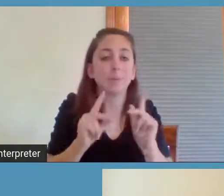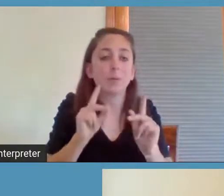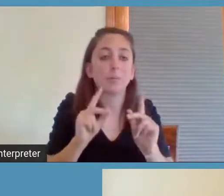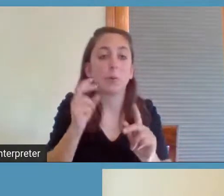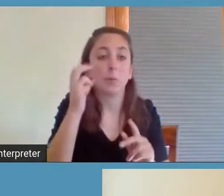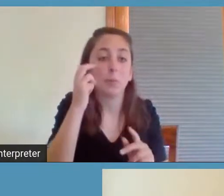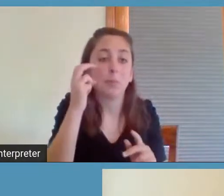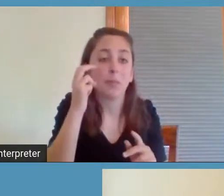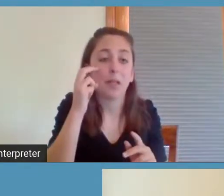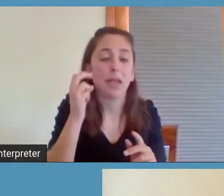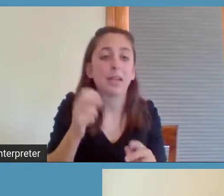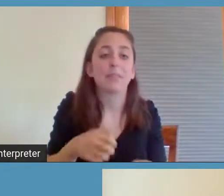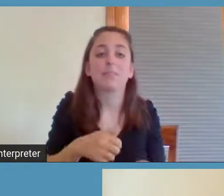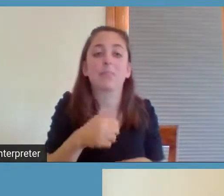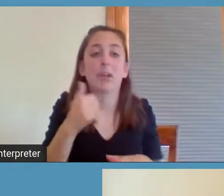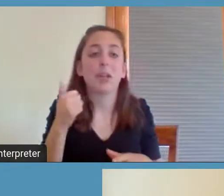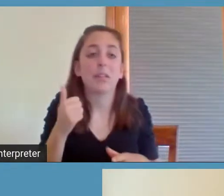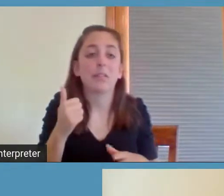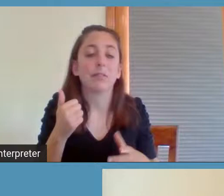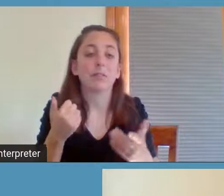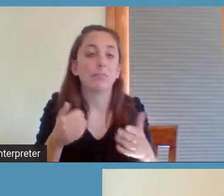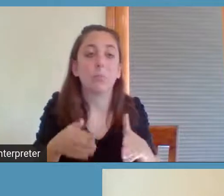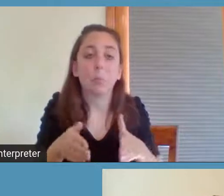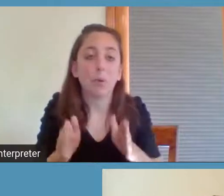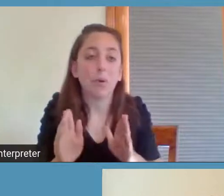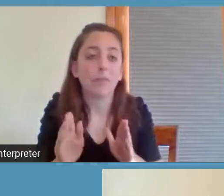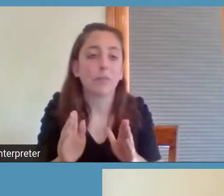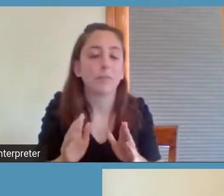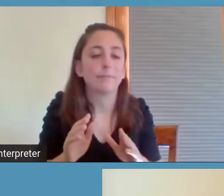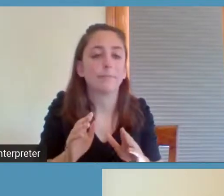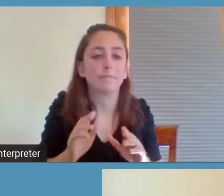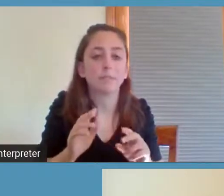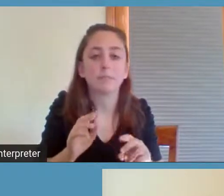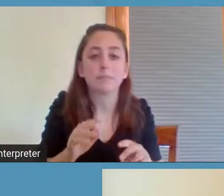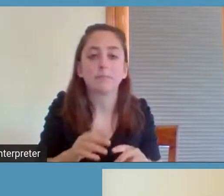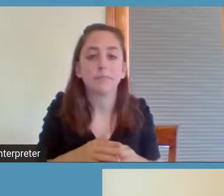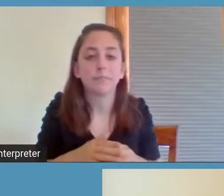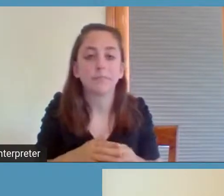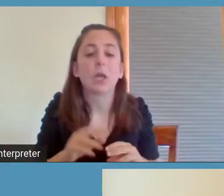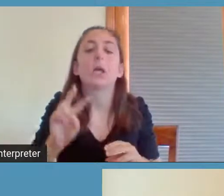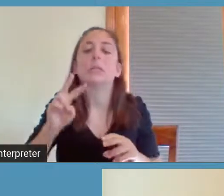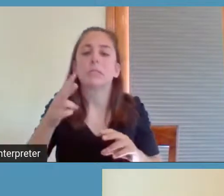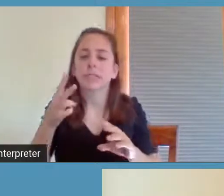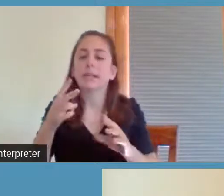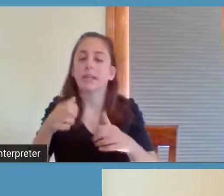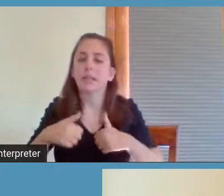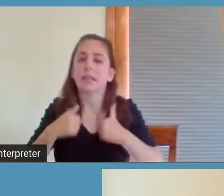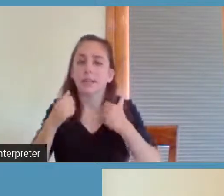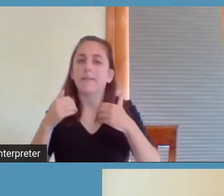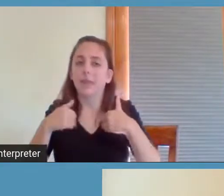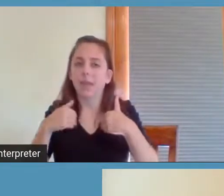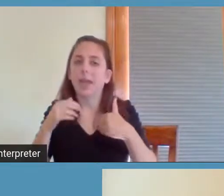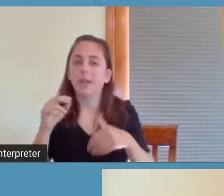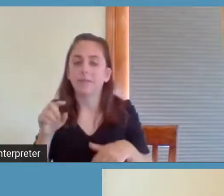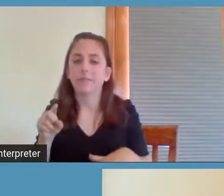audio embedded type of feature, I guess? There is for Second Life. I know that much.